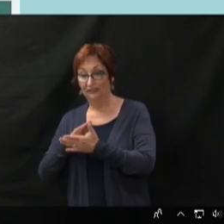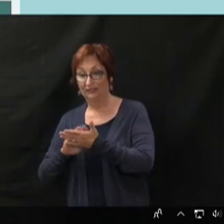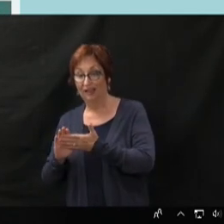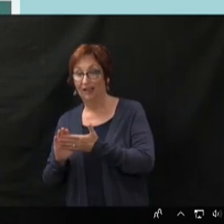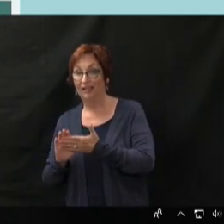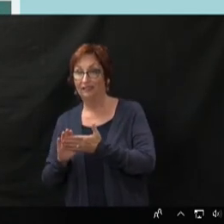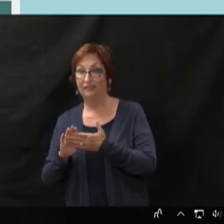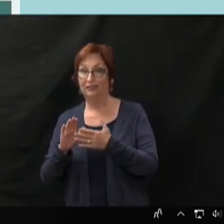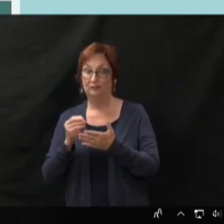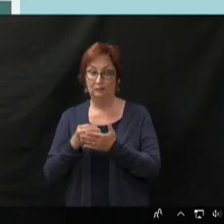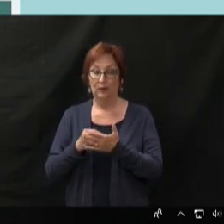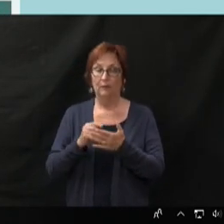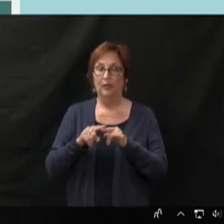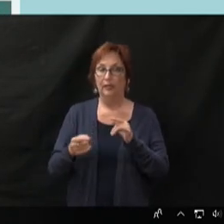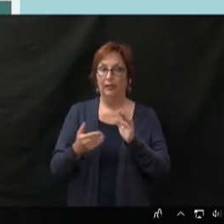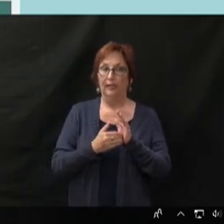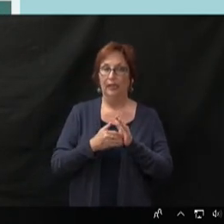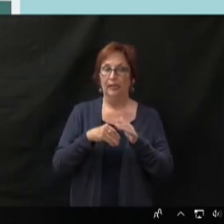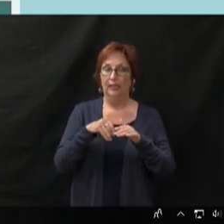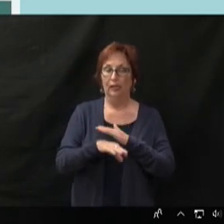again, put in